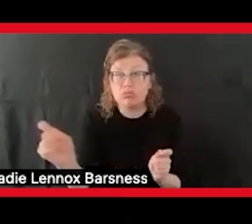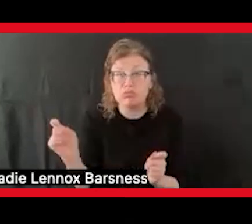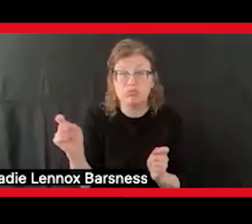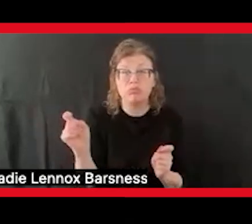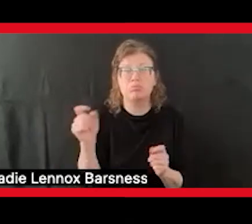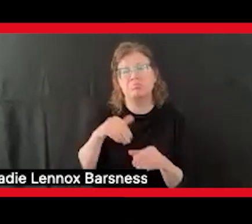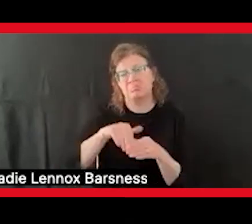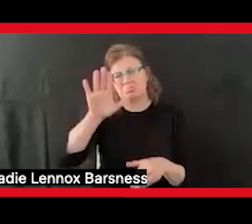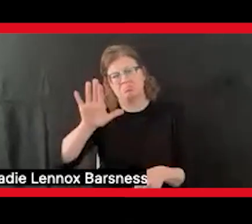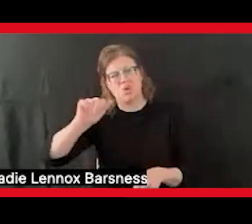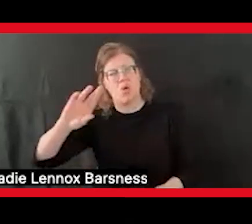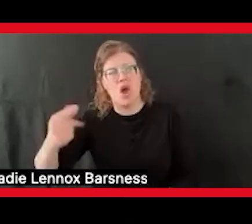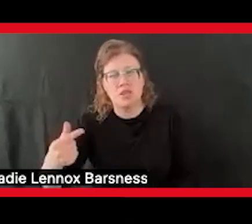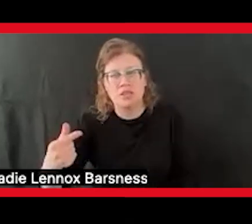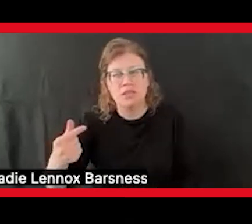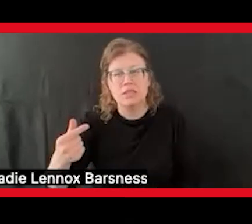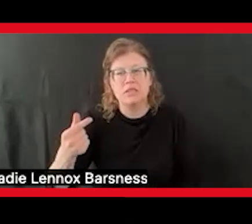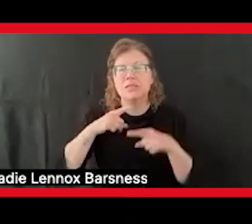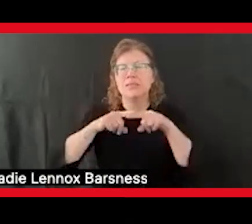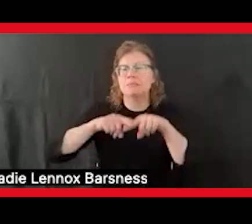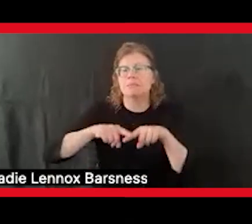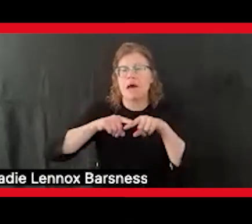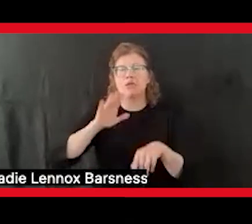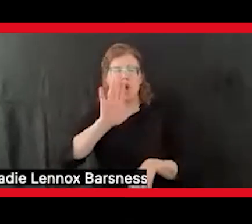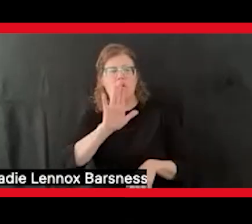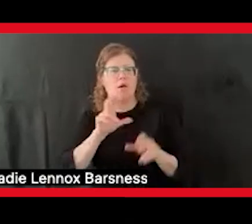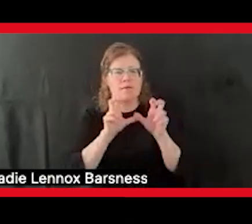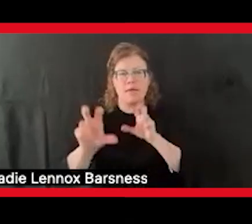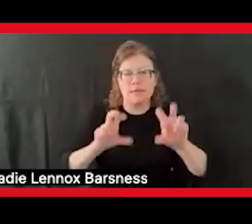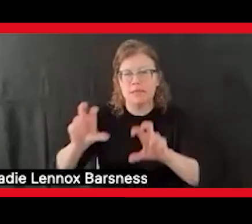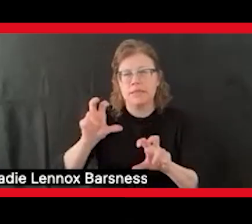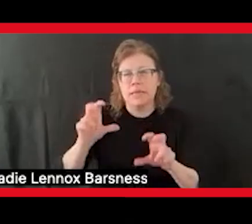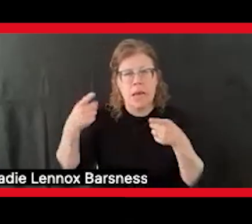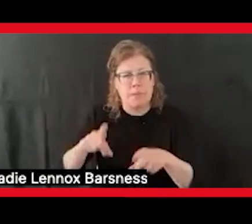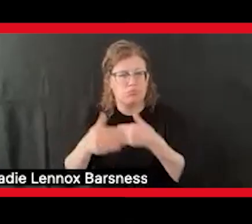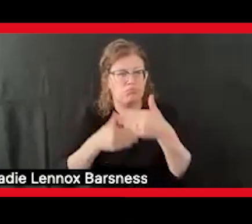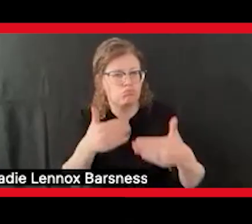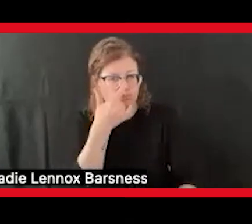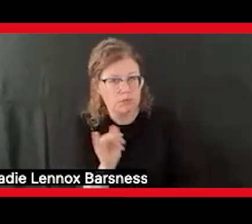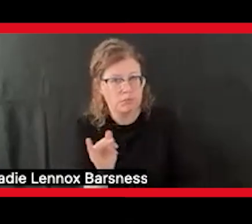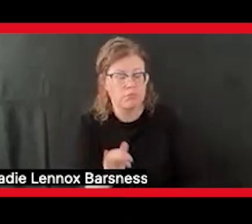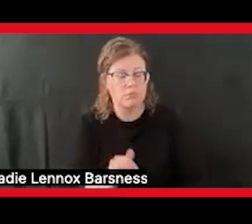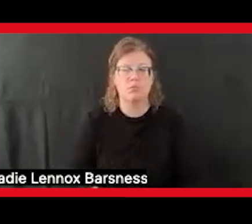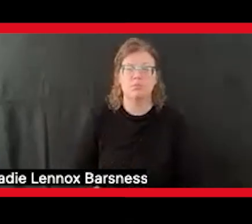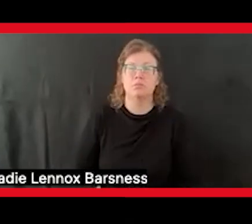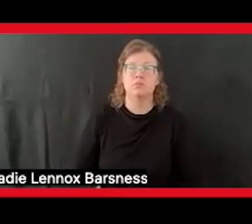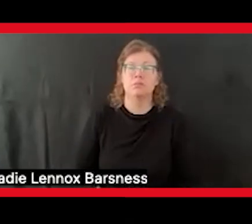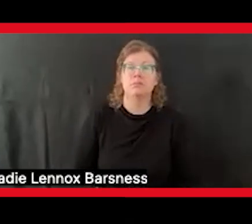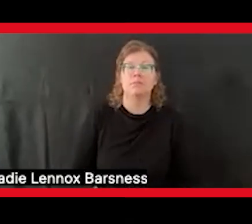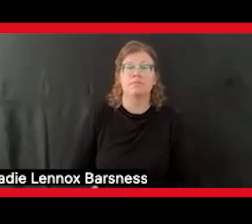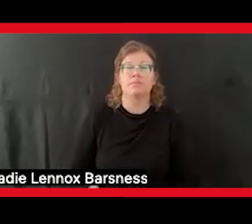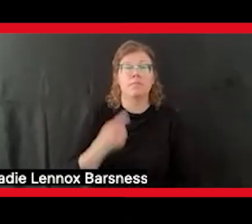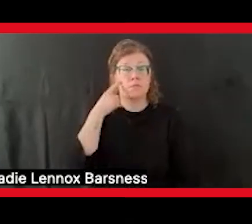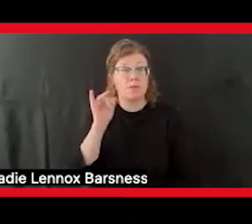investment agreement will have to be reviewed, completed, and returned to receive funds. Final reports will be due